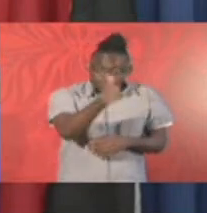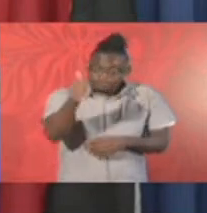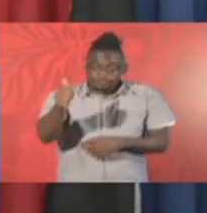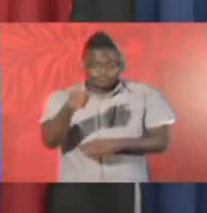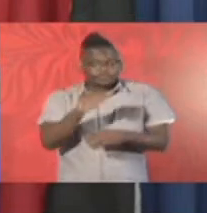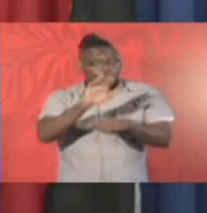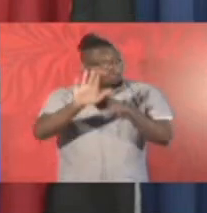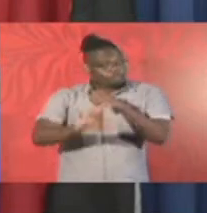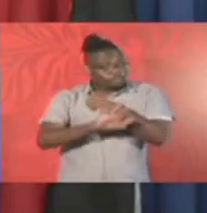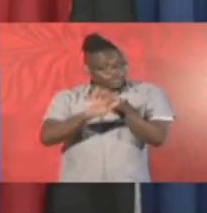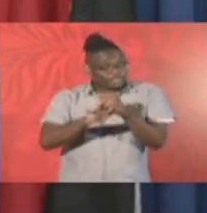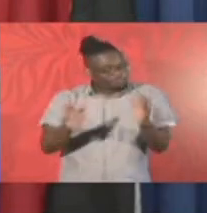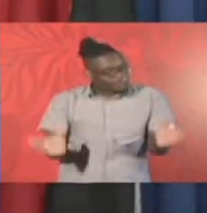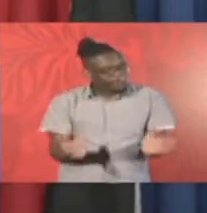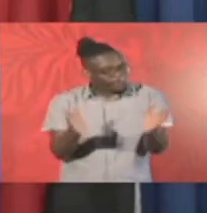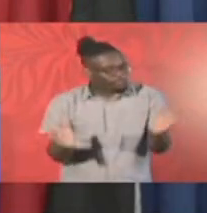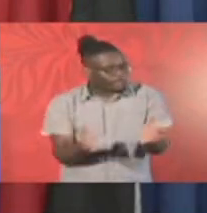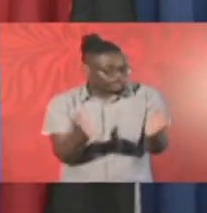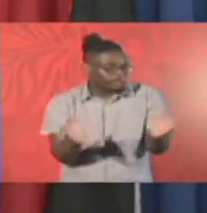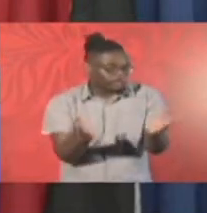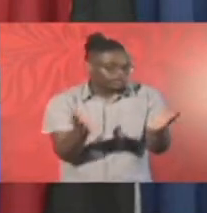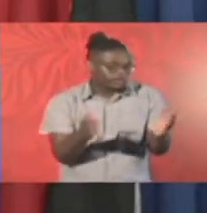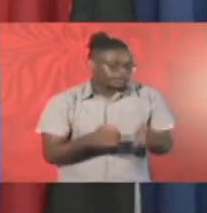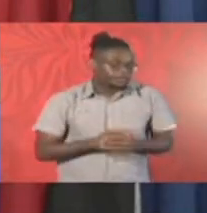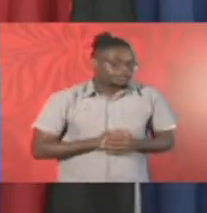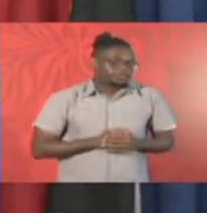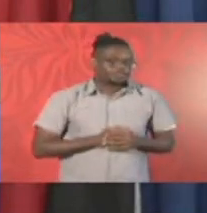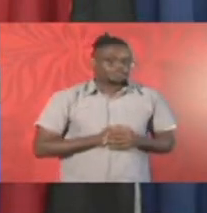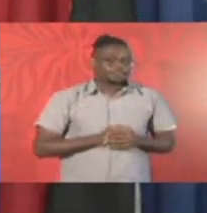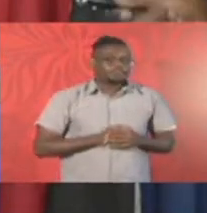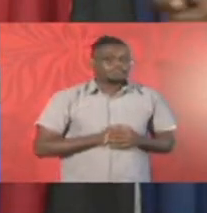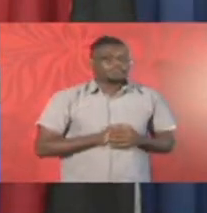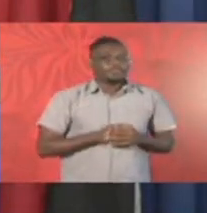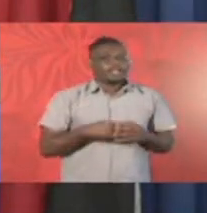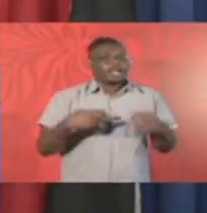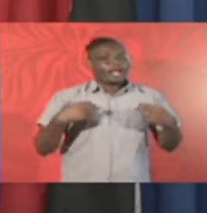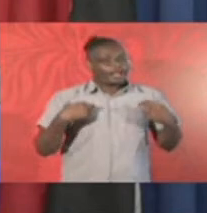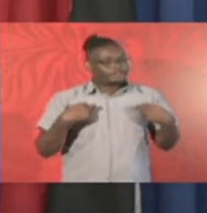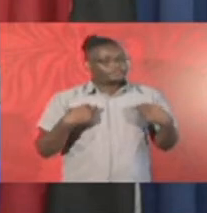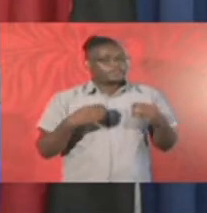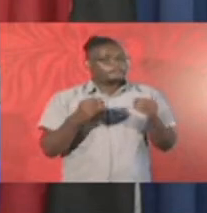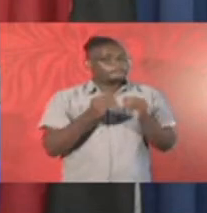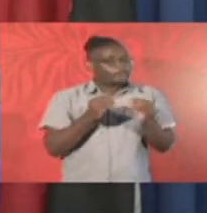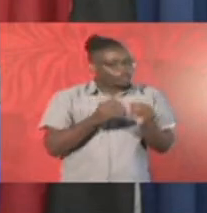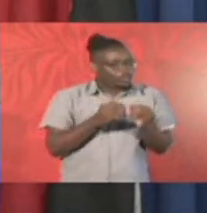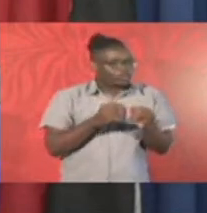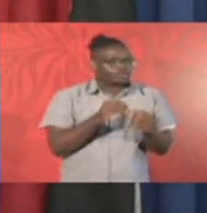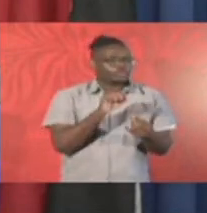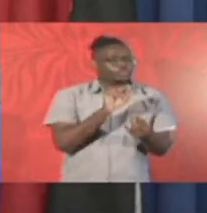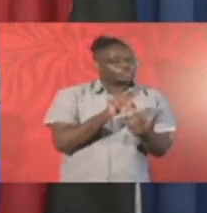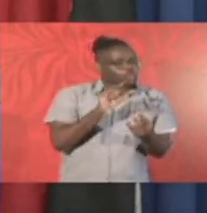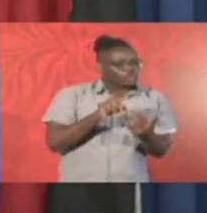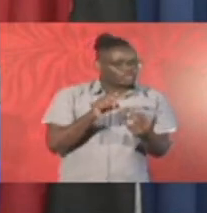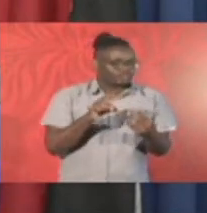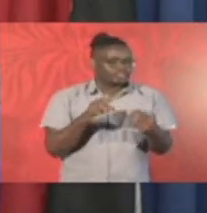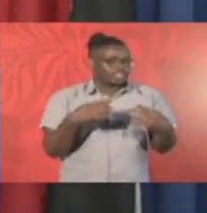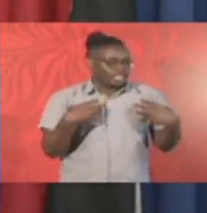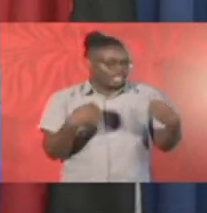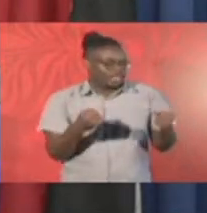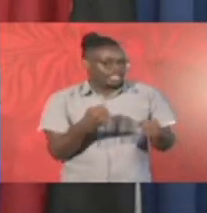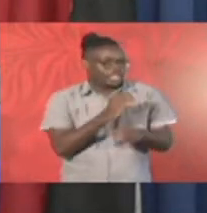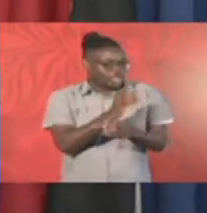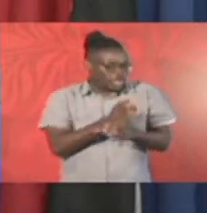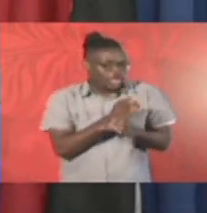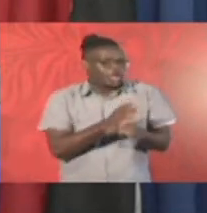said this morning that we are making additional options available to the healthcare workers who we believe their level of